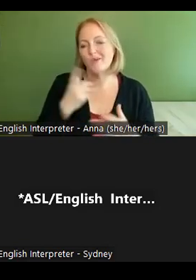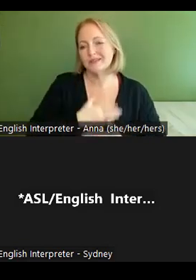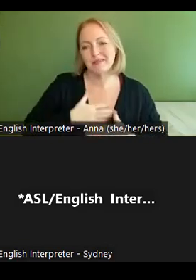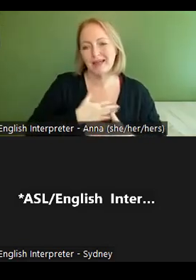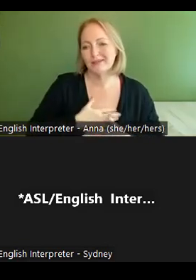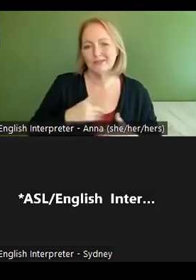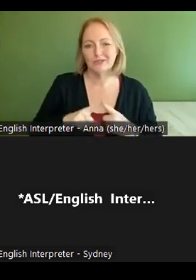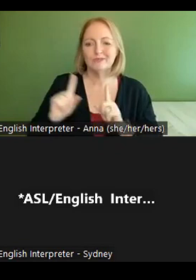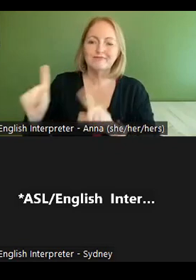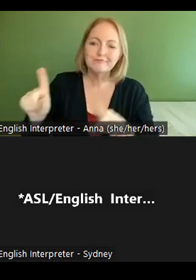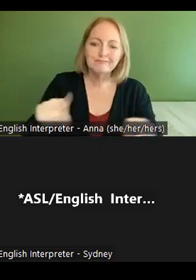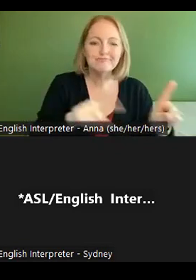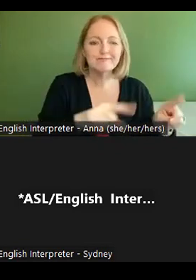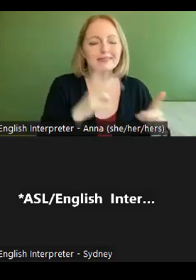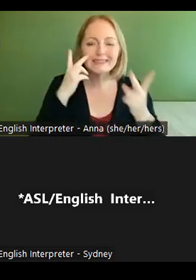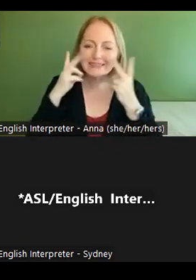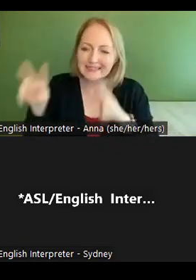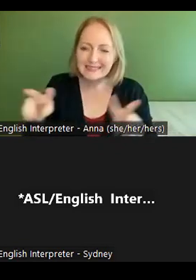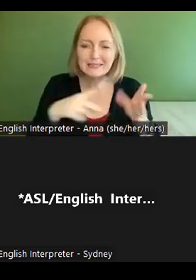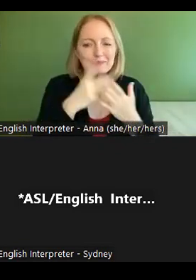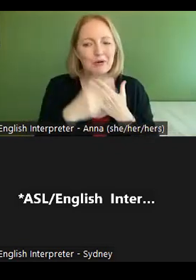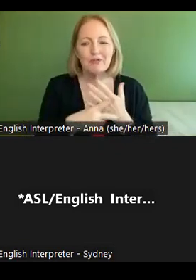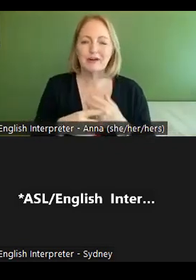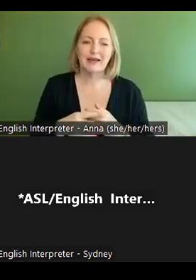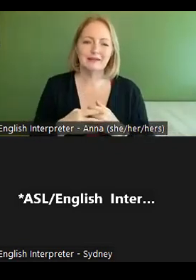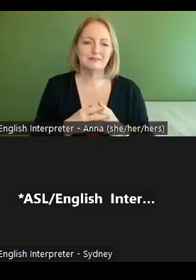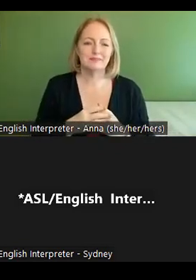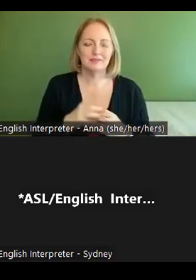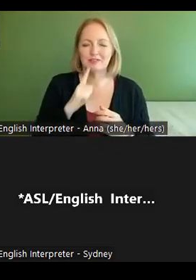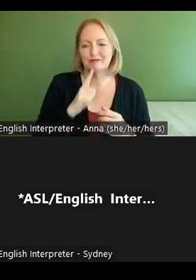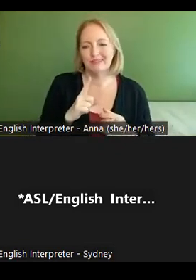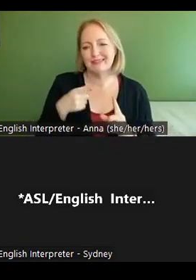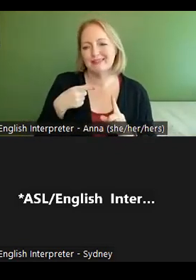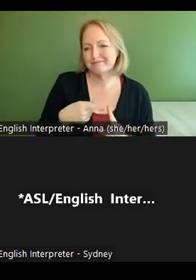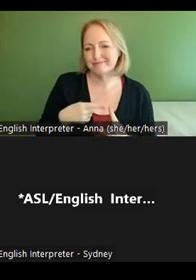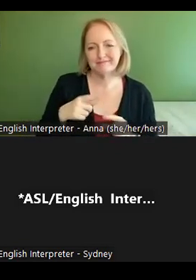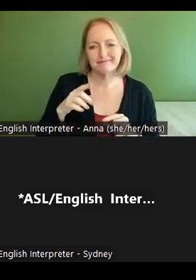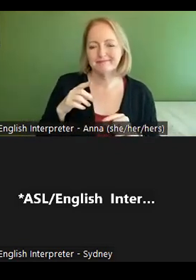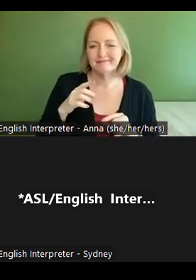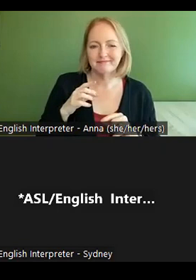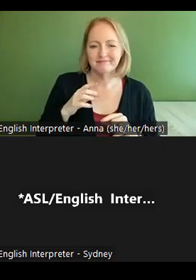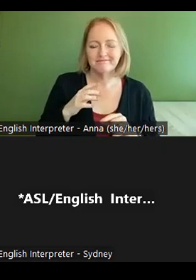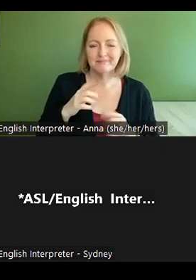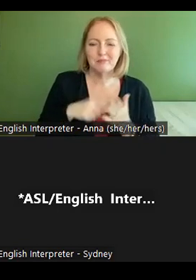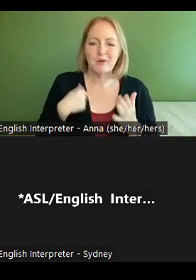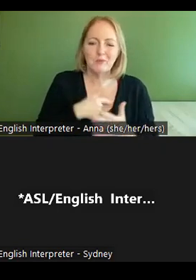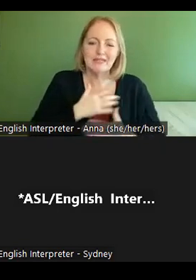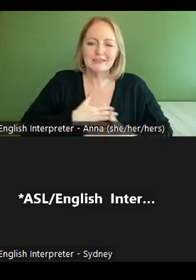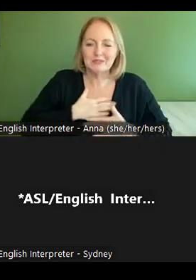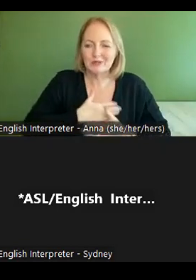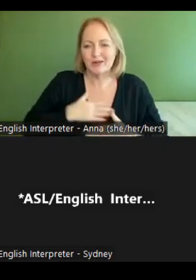be out seeing the programs, and it is really the core of what we enjoy doing